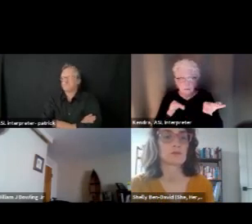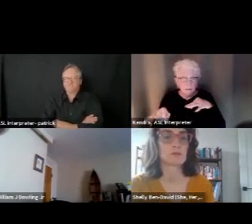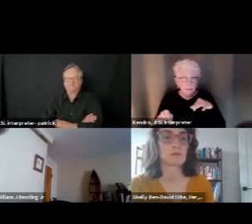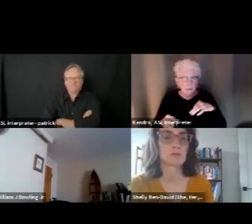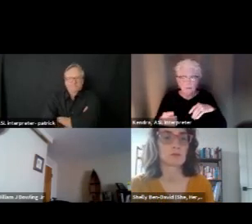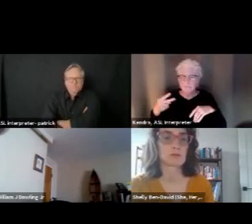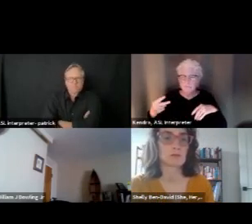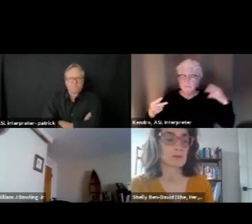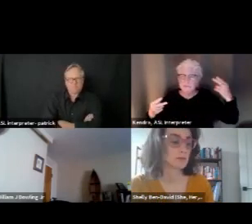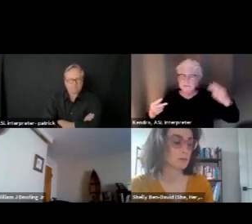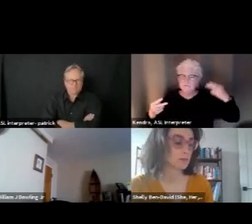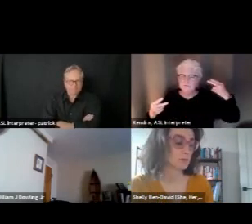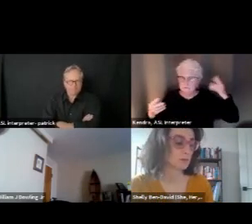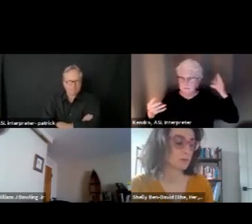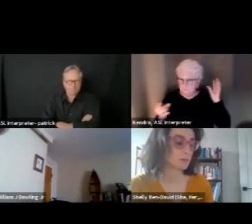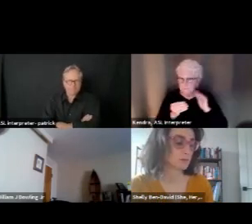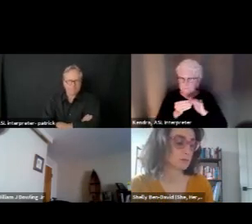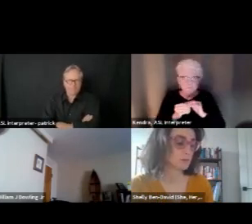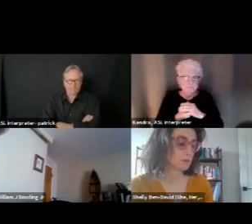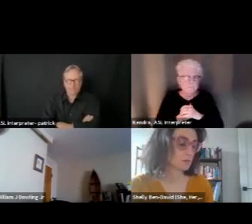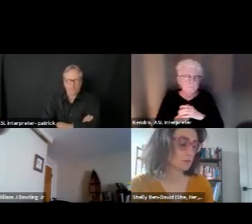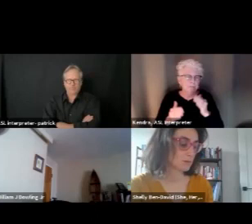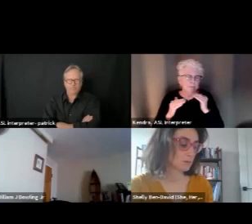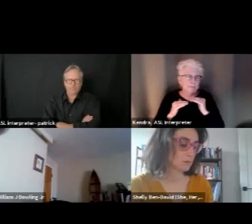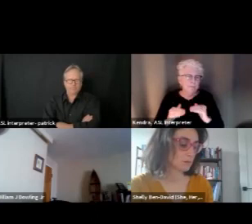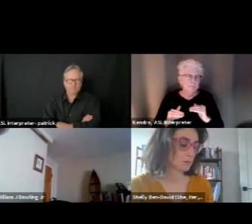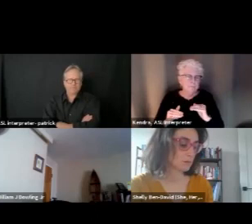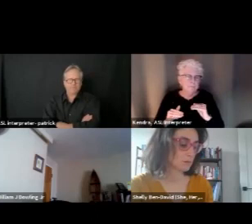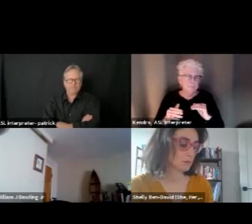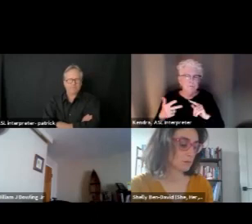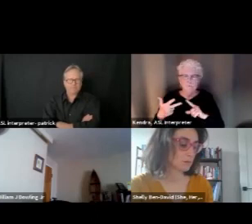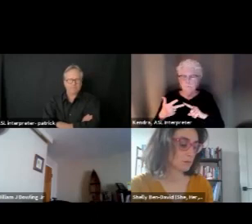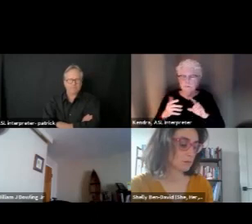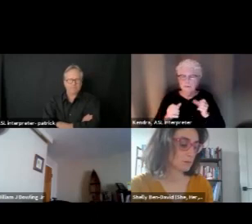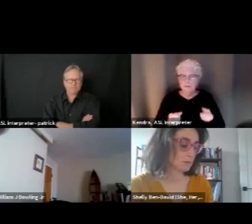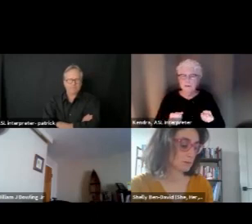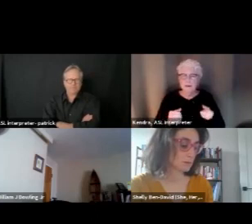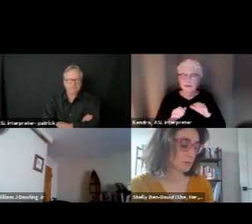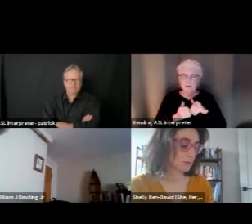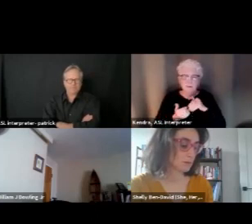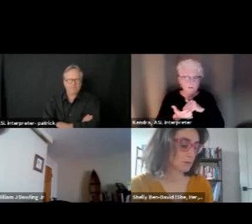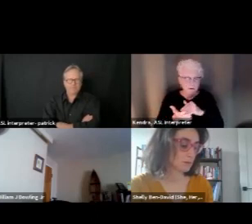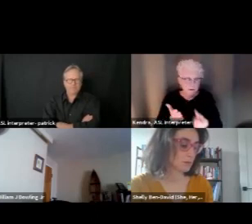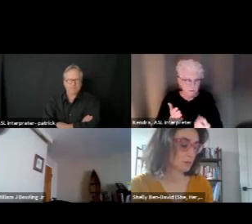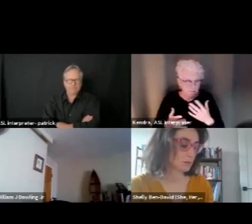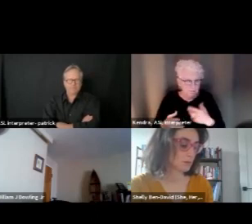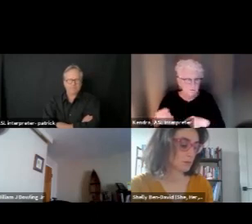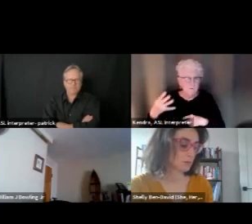both concepts, as well as their prevalence, how they're subjectively experienced, and their correlates /